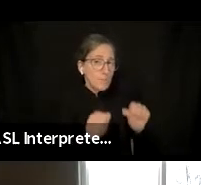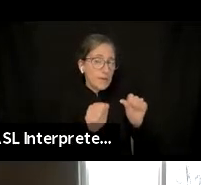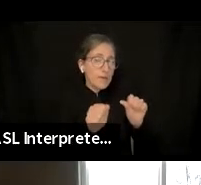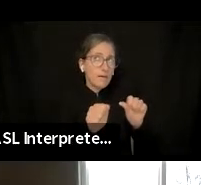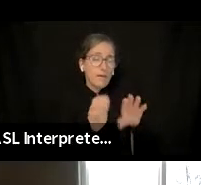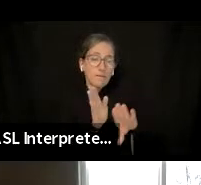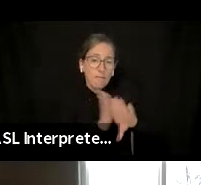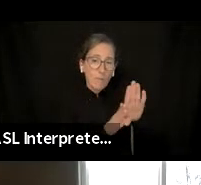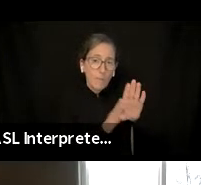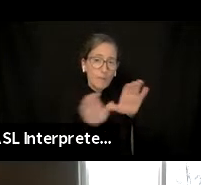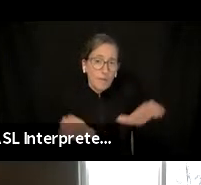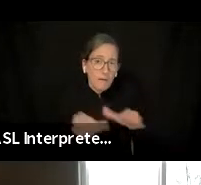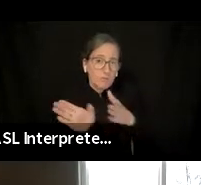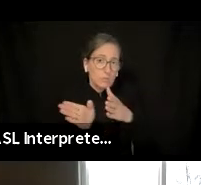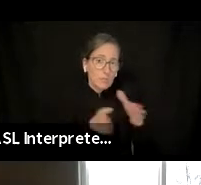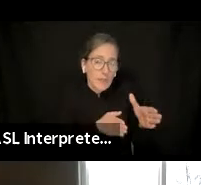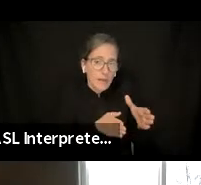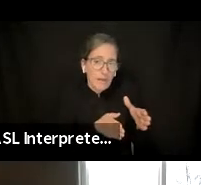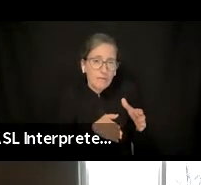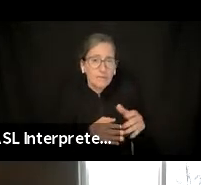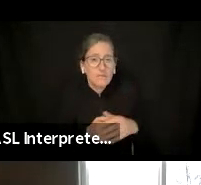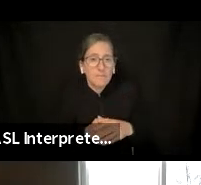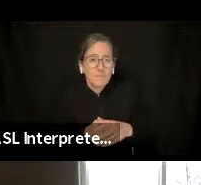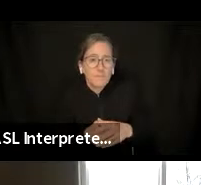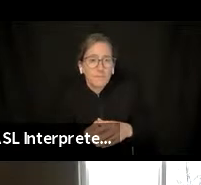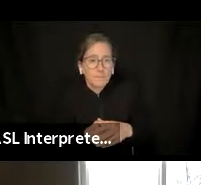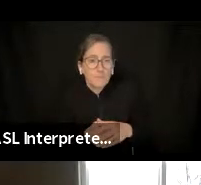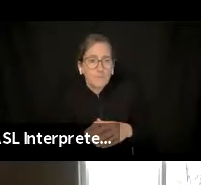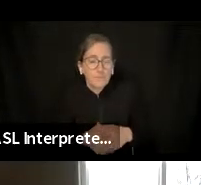resource that process. Just a thought.